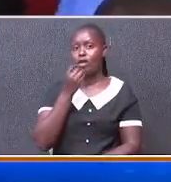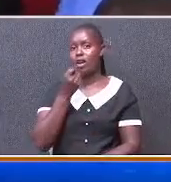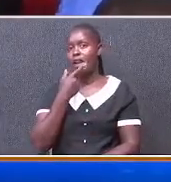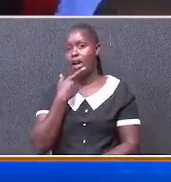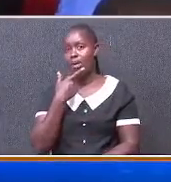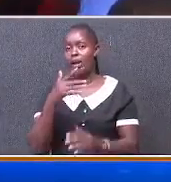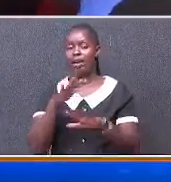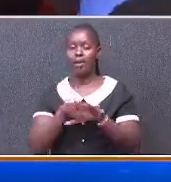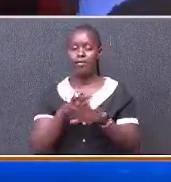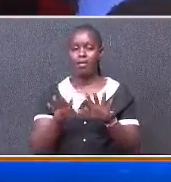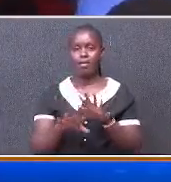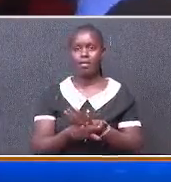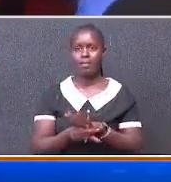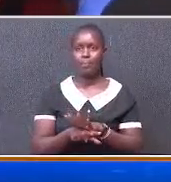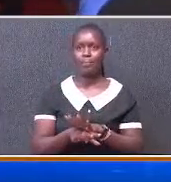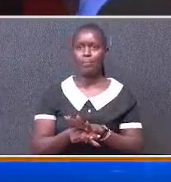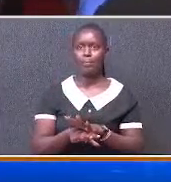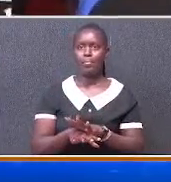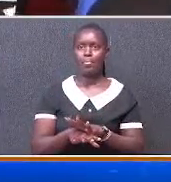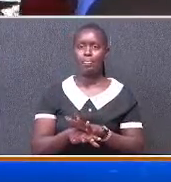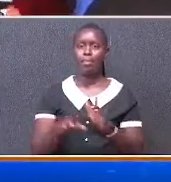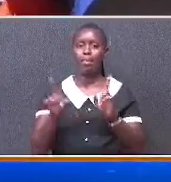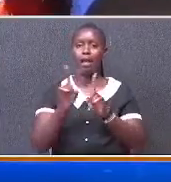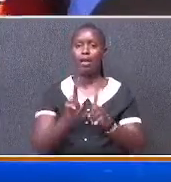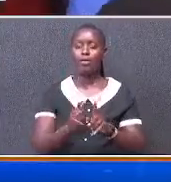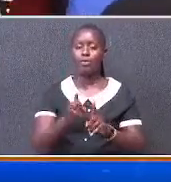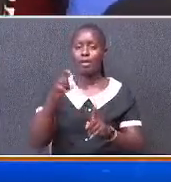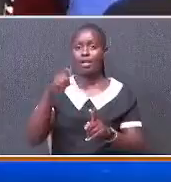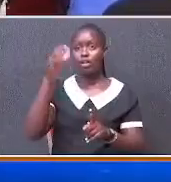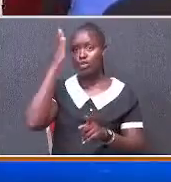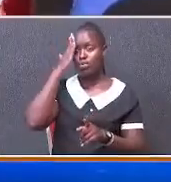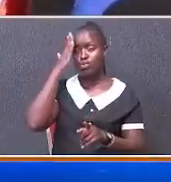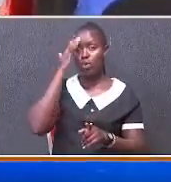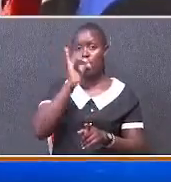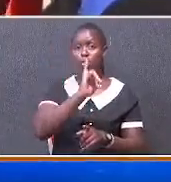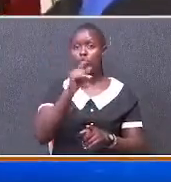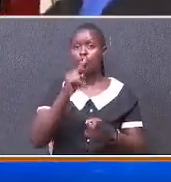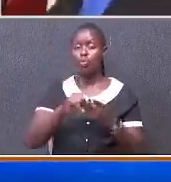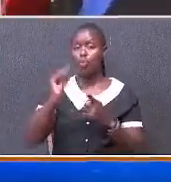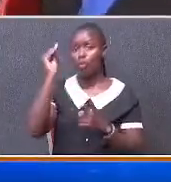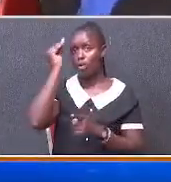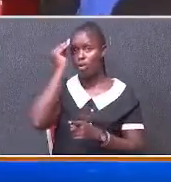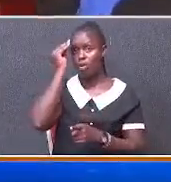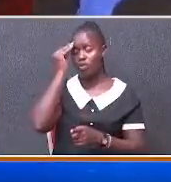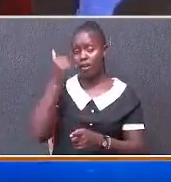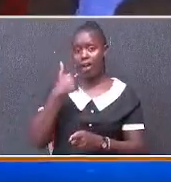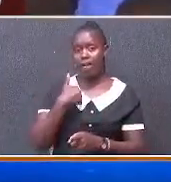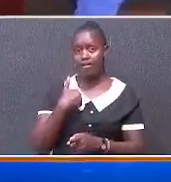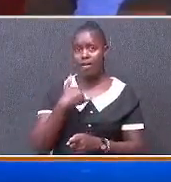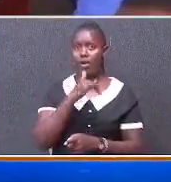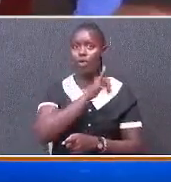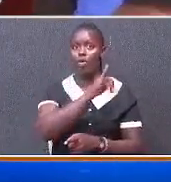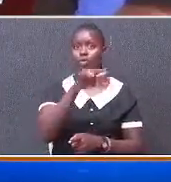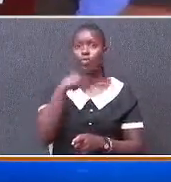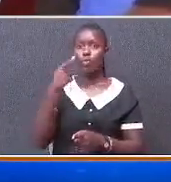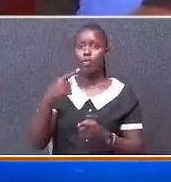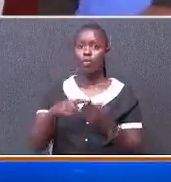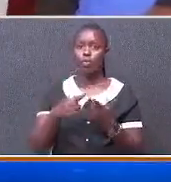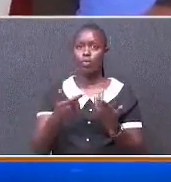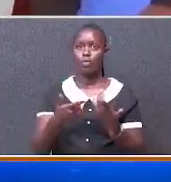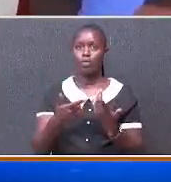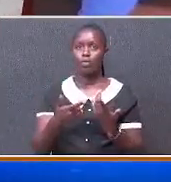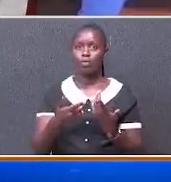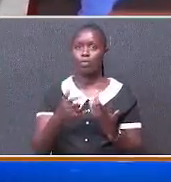mambo kama hayo. Tuweza tujue wale ambao wako na elimu, wale ambao wanahitaji wale